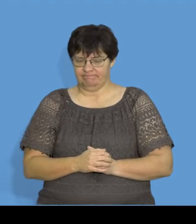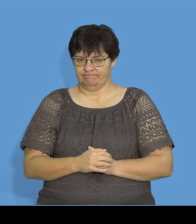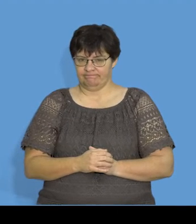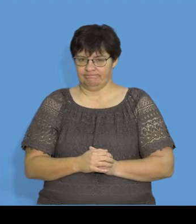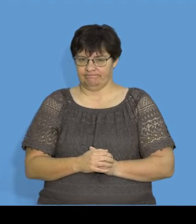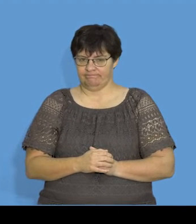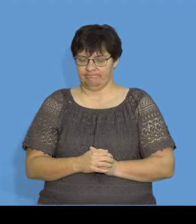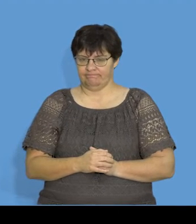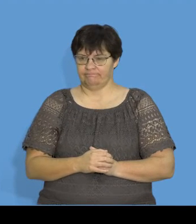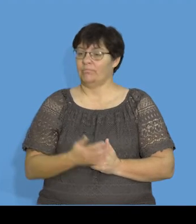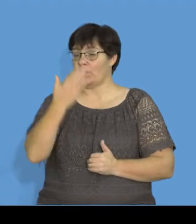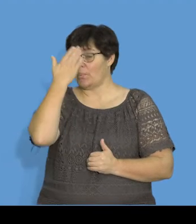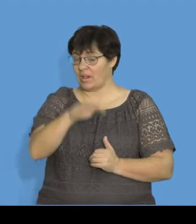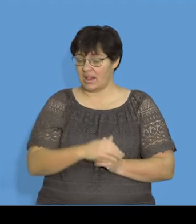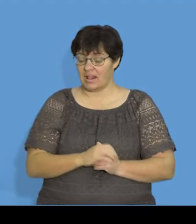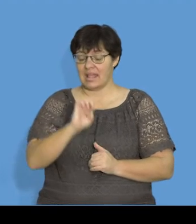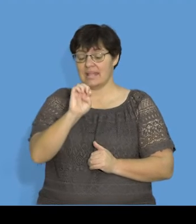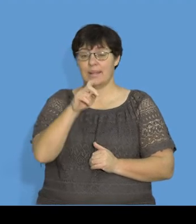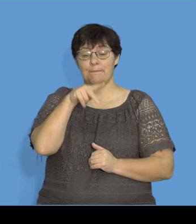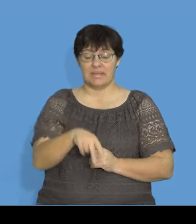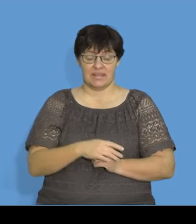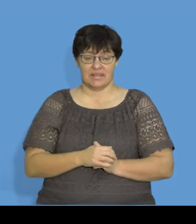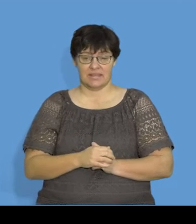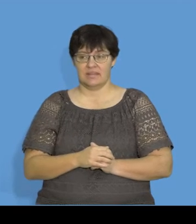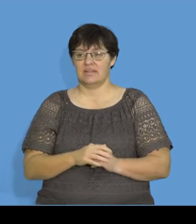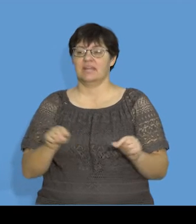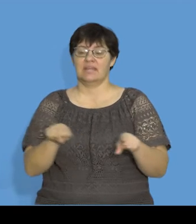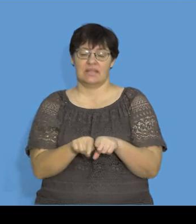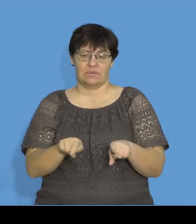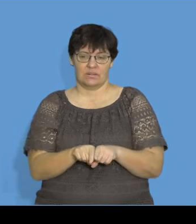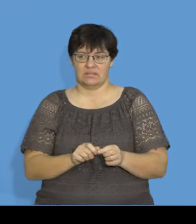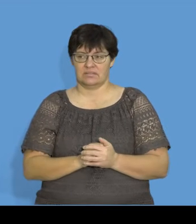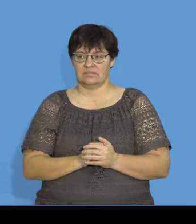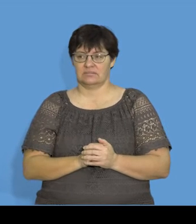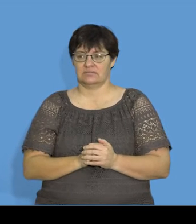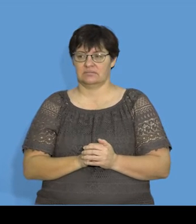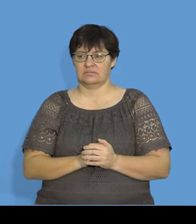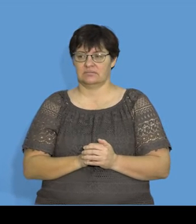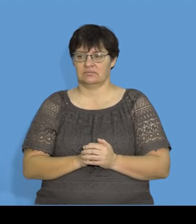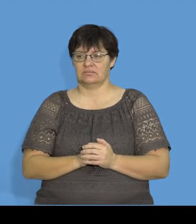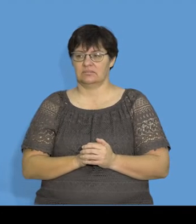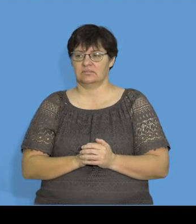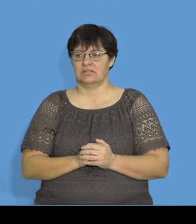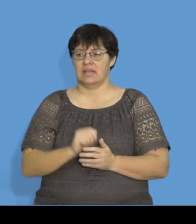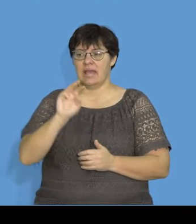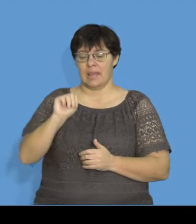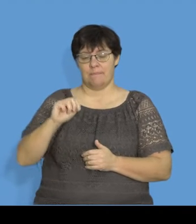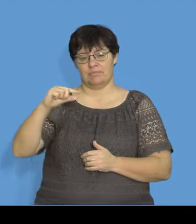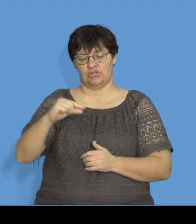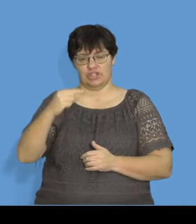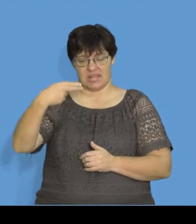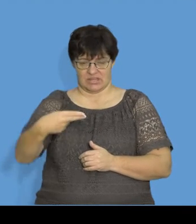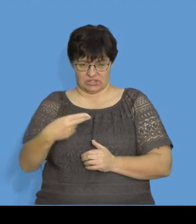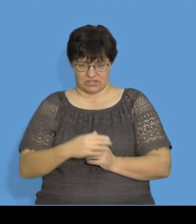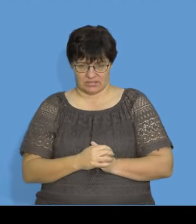energy. We know potential energy is mass times gravity times